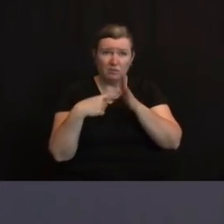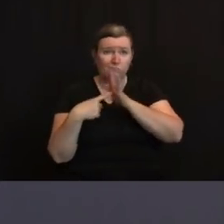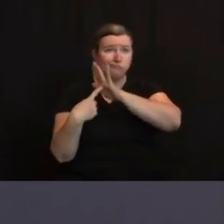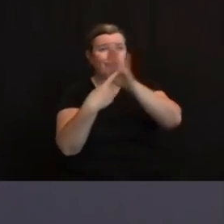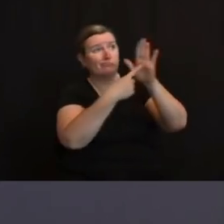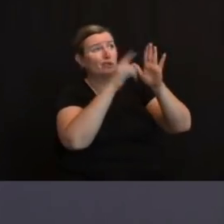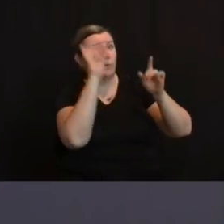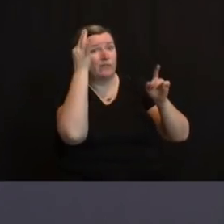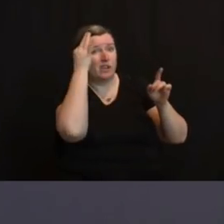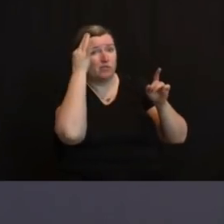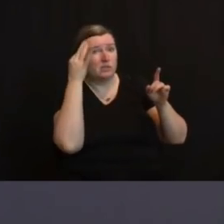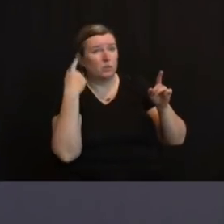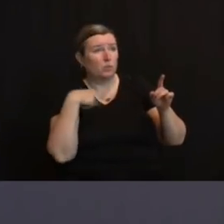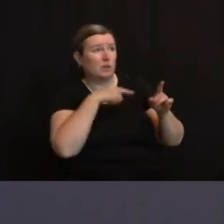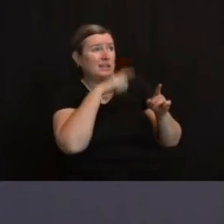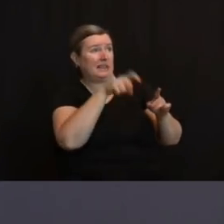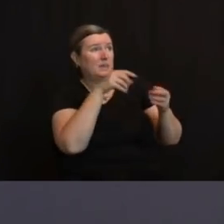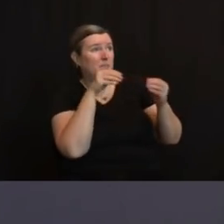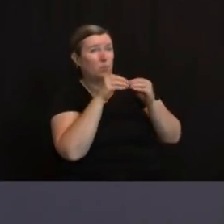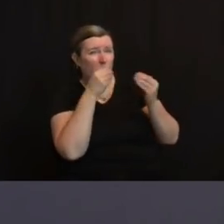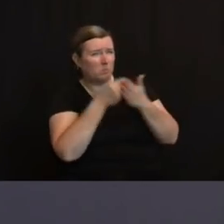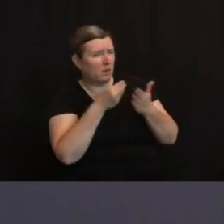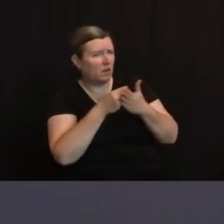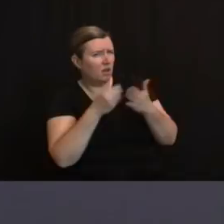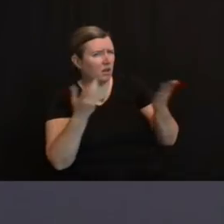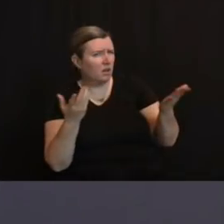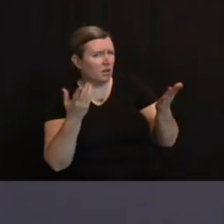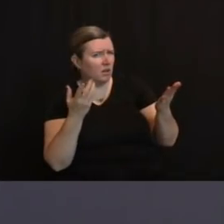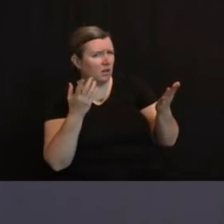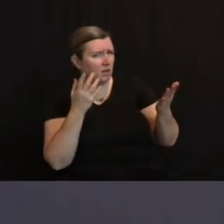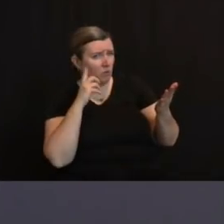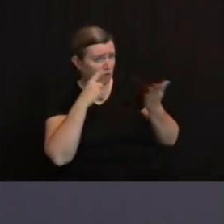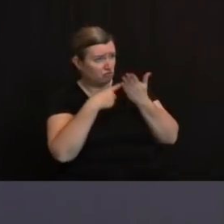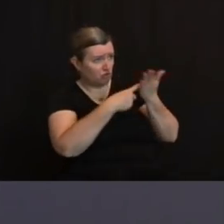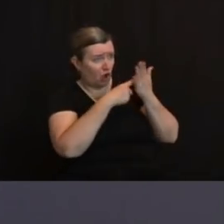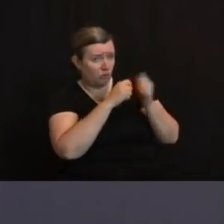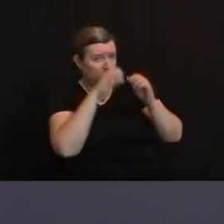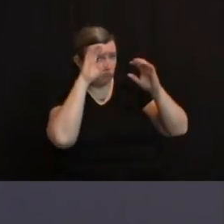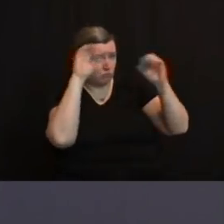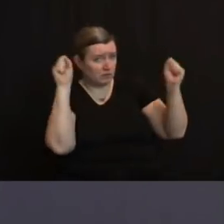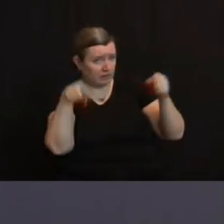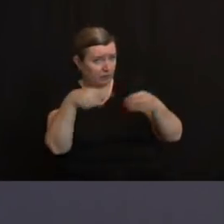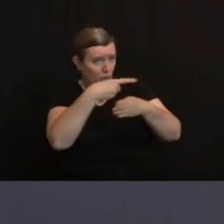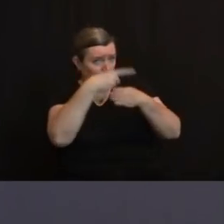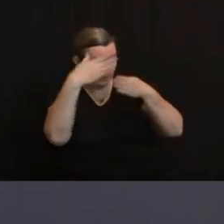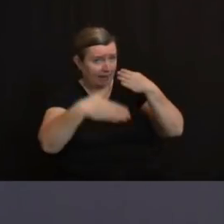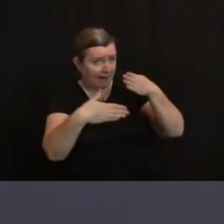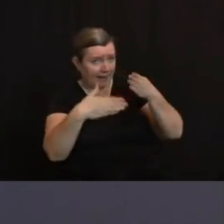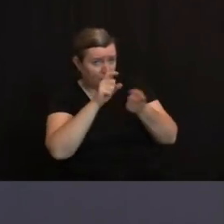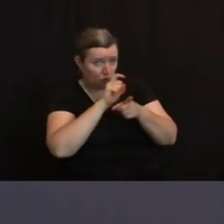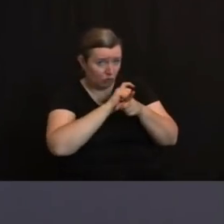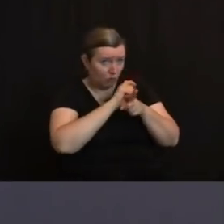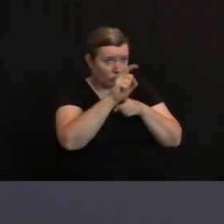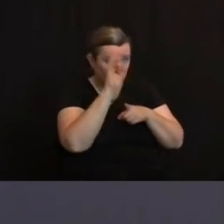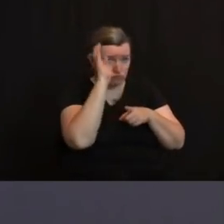assistance, and any plans to talk to the president about that this weekend? And just Dr. Lifshitz,